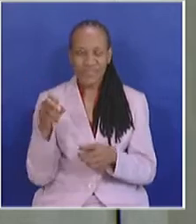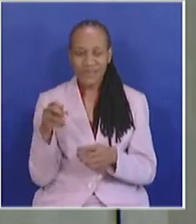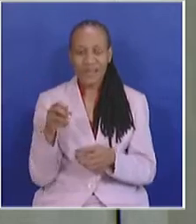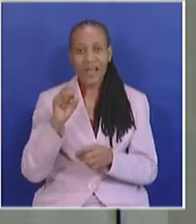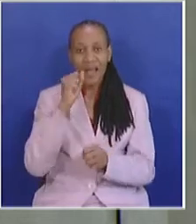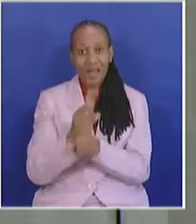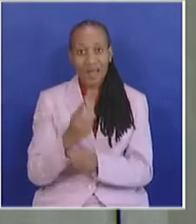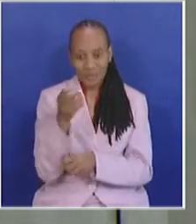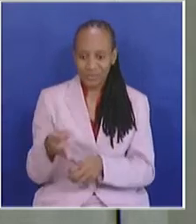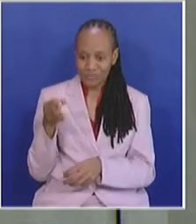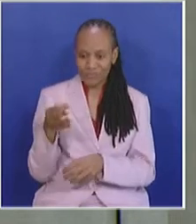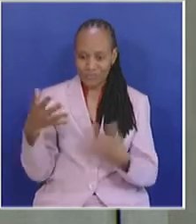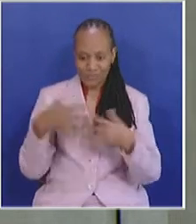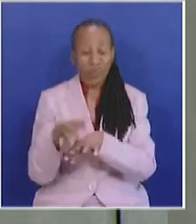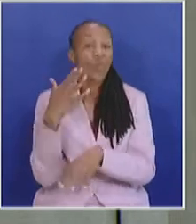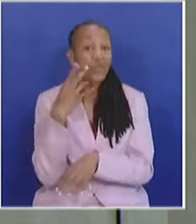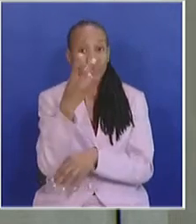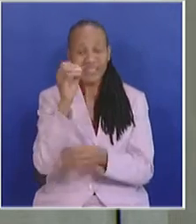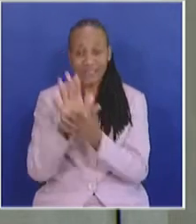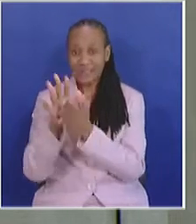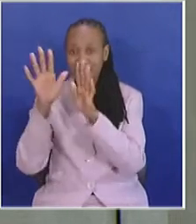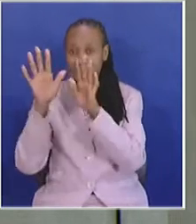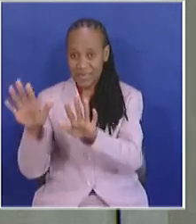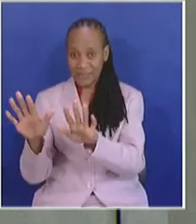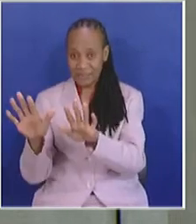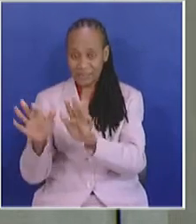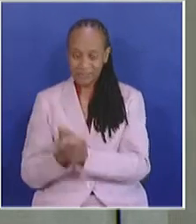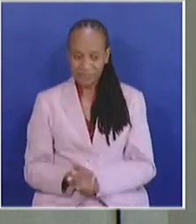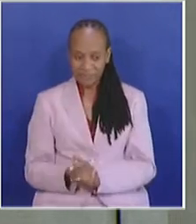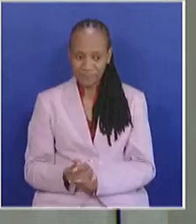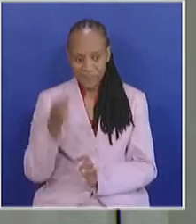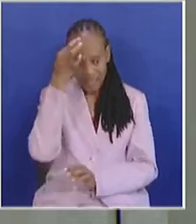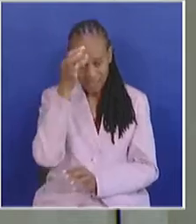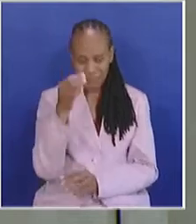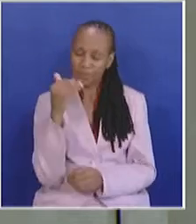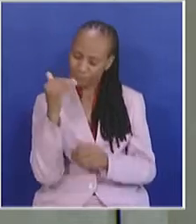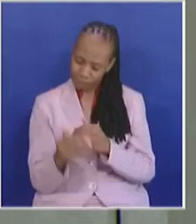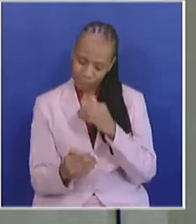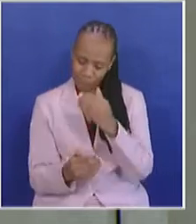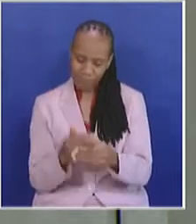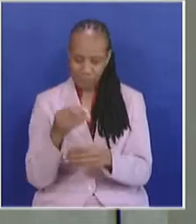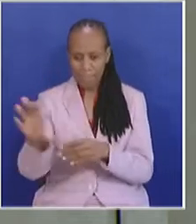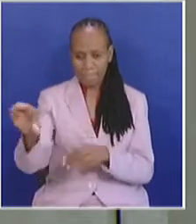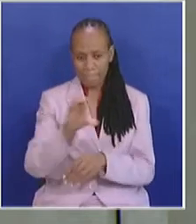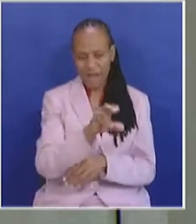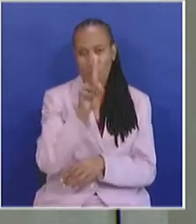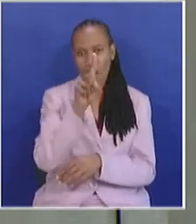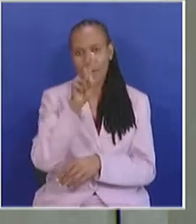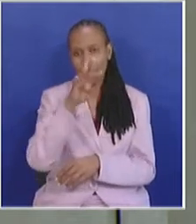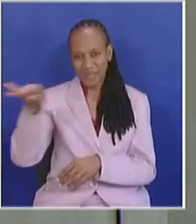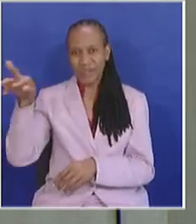was implemented in 2010. Government continues to invest 1 billion rand per annum as